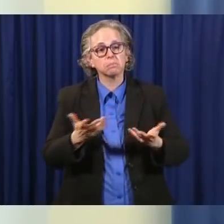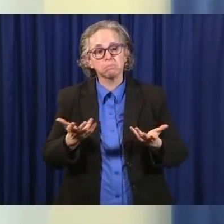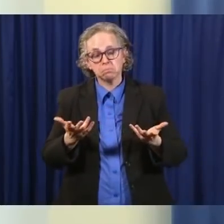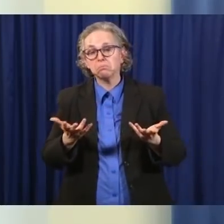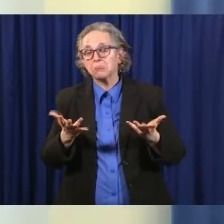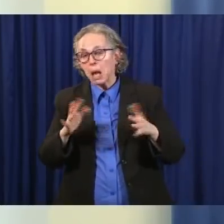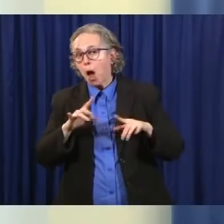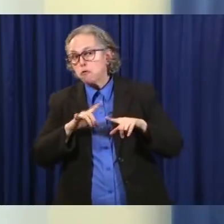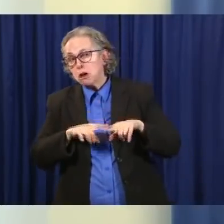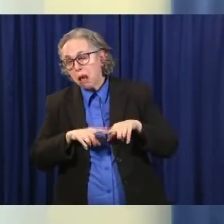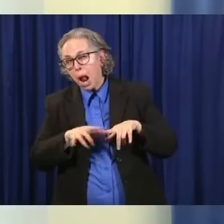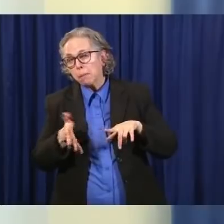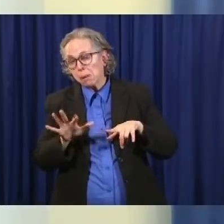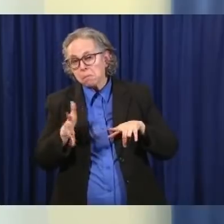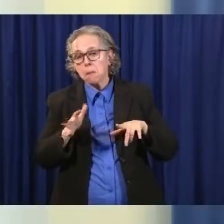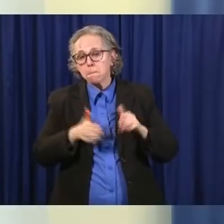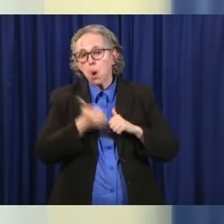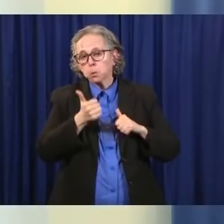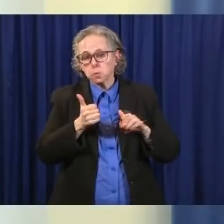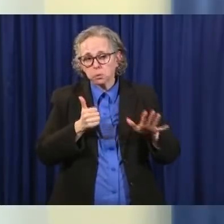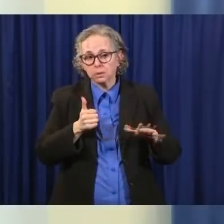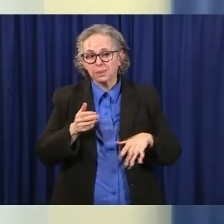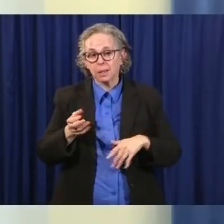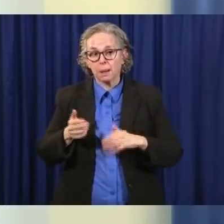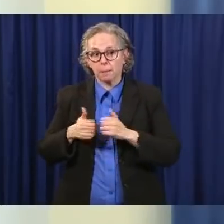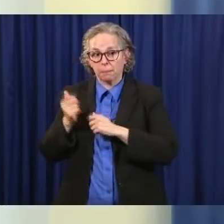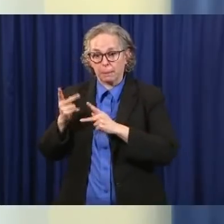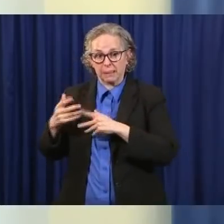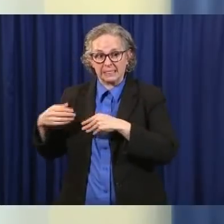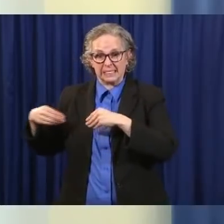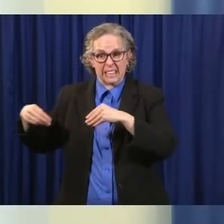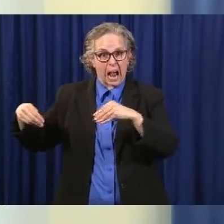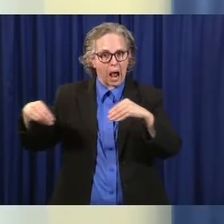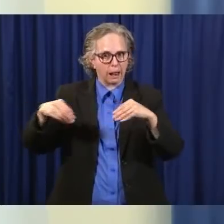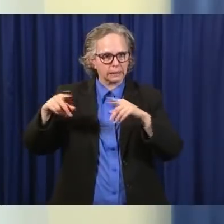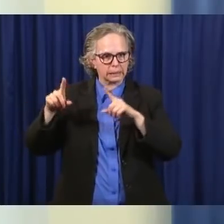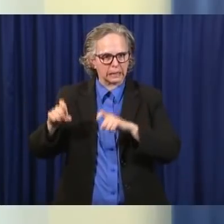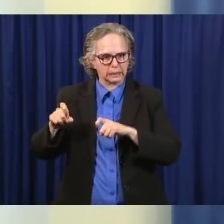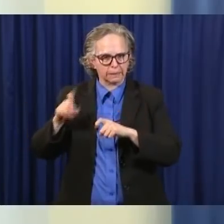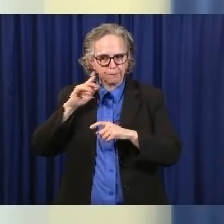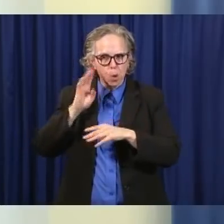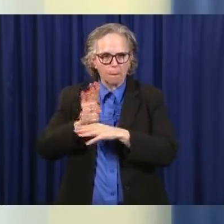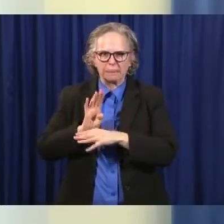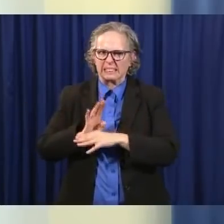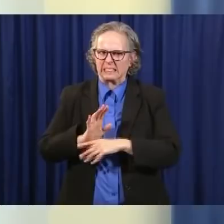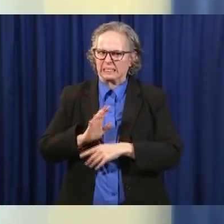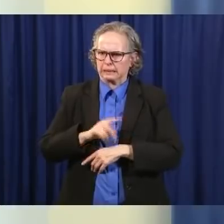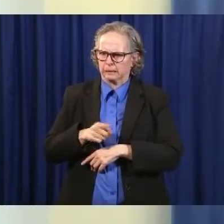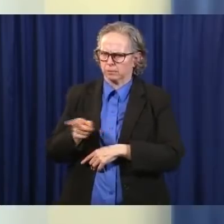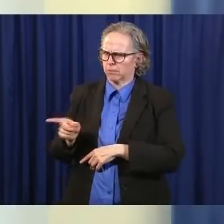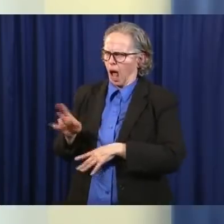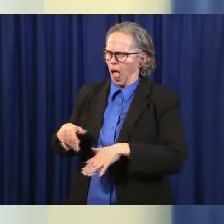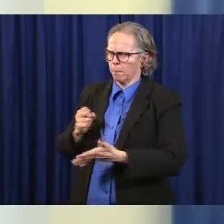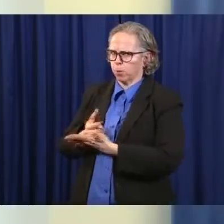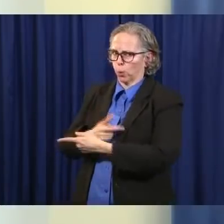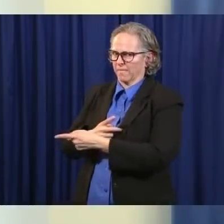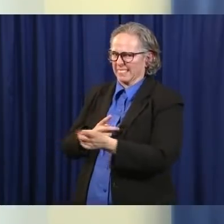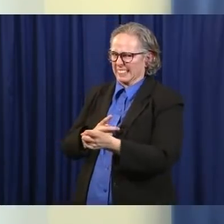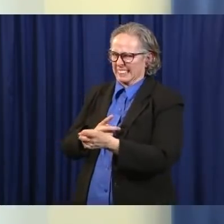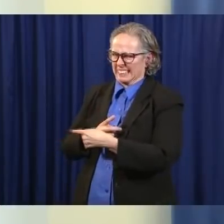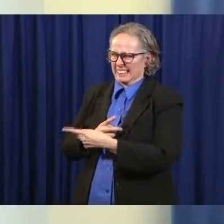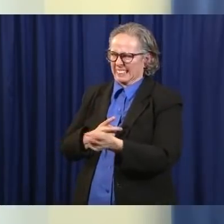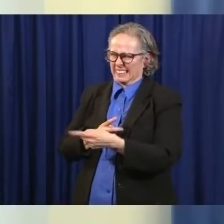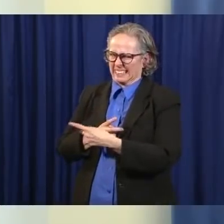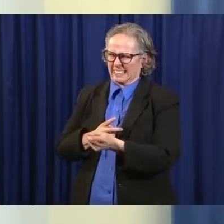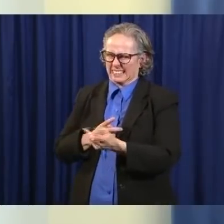also people out there selling tests. Like I've said before, they're selling tests to businesses that we don't have a lot of